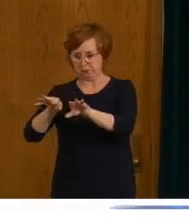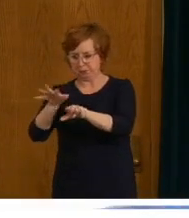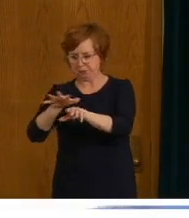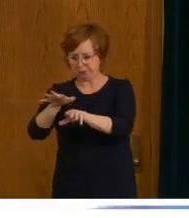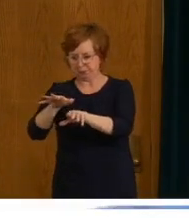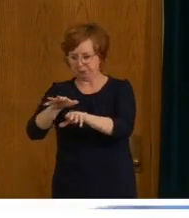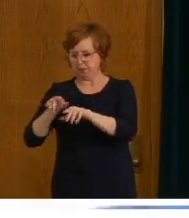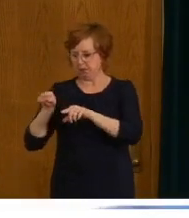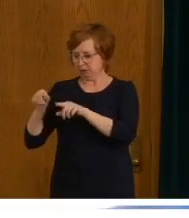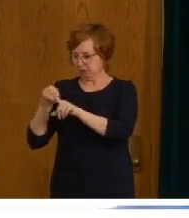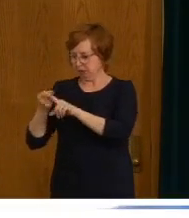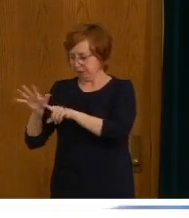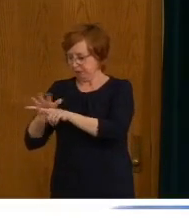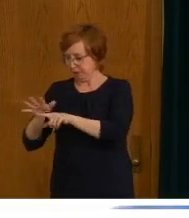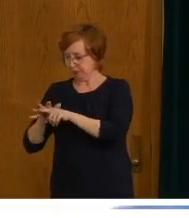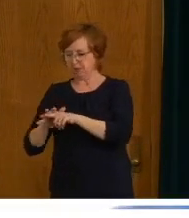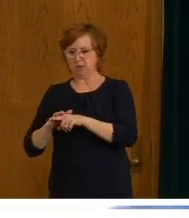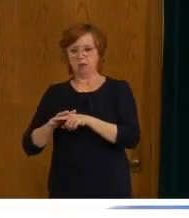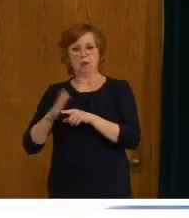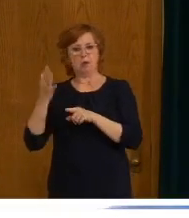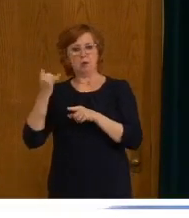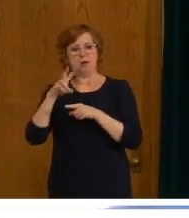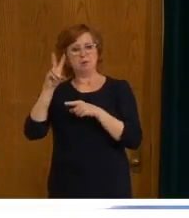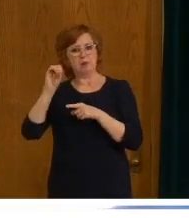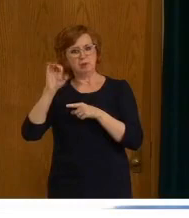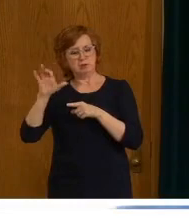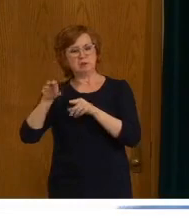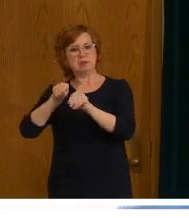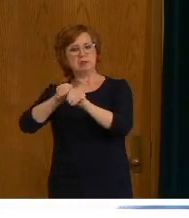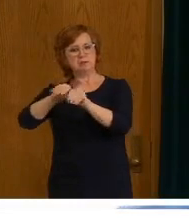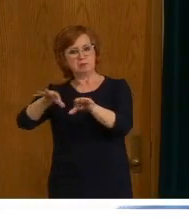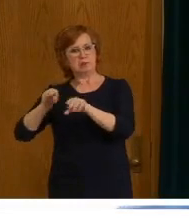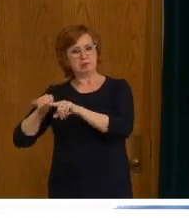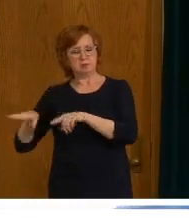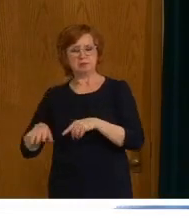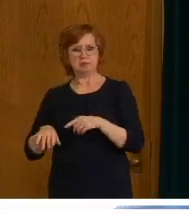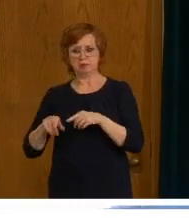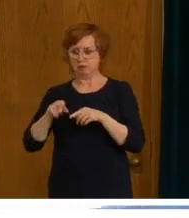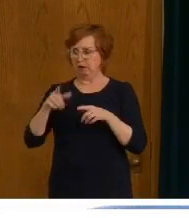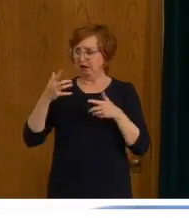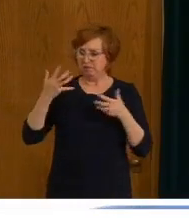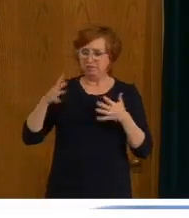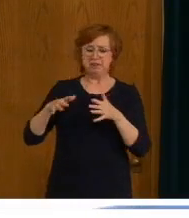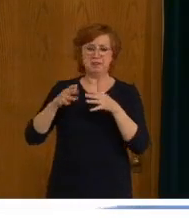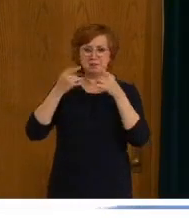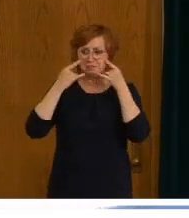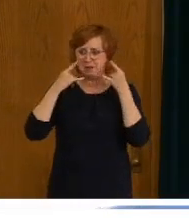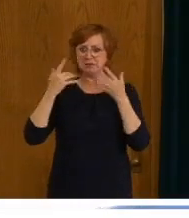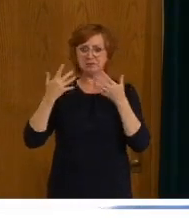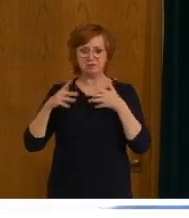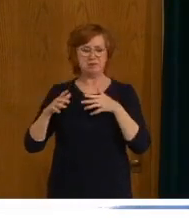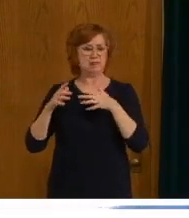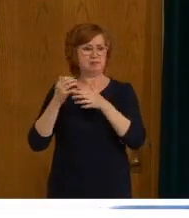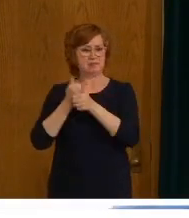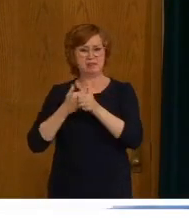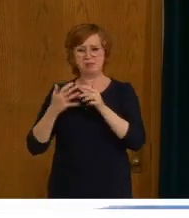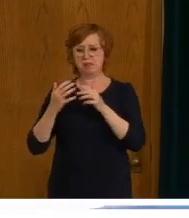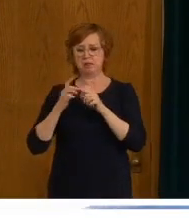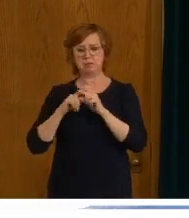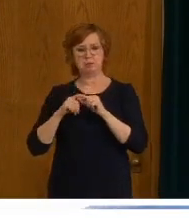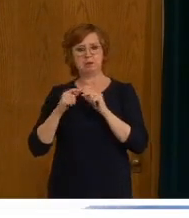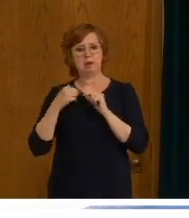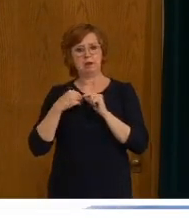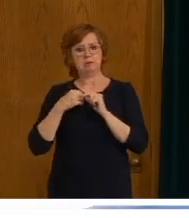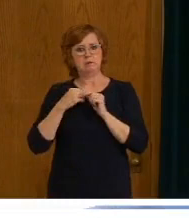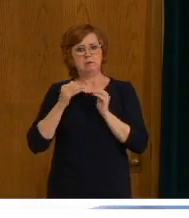variants. And so even though people are following the COVID protocols, mask use, other measures, you would see small clusters, 2 or 3